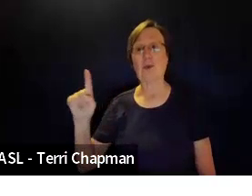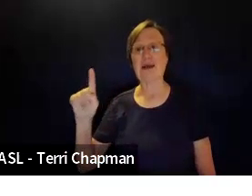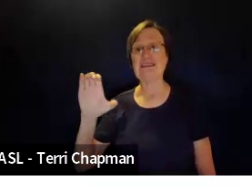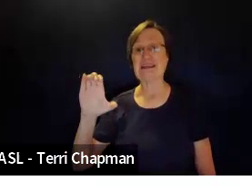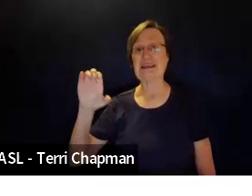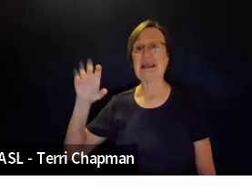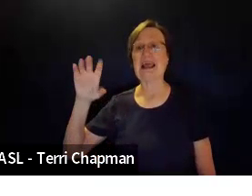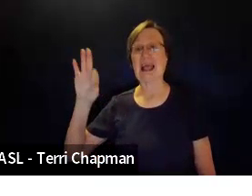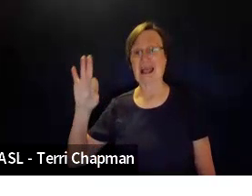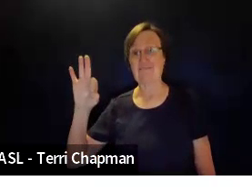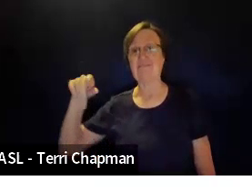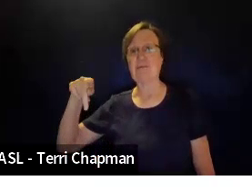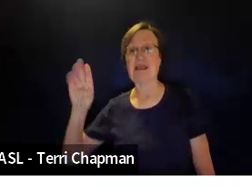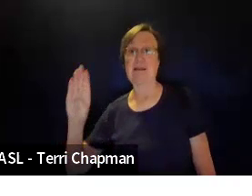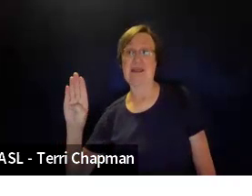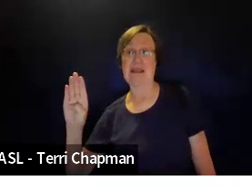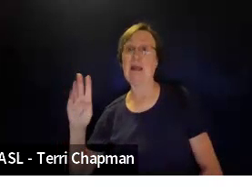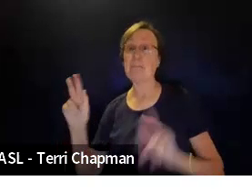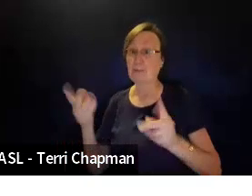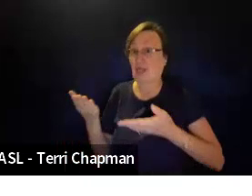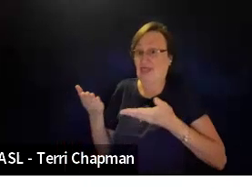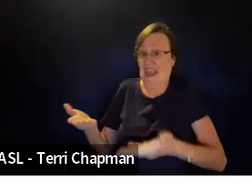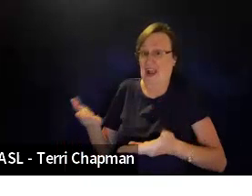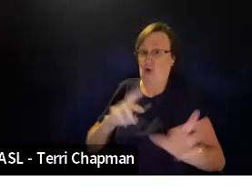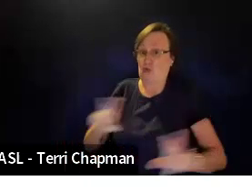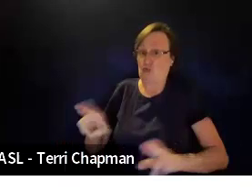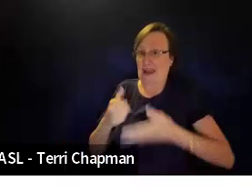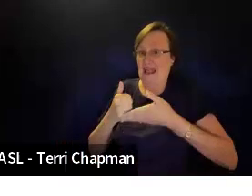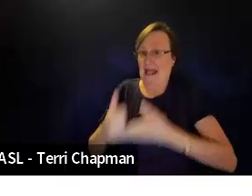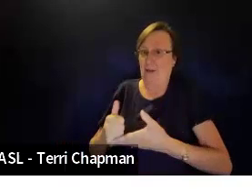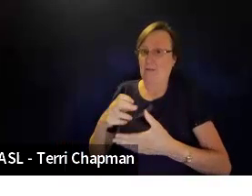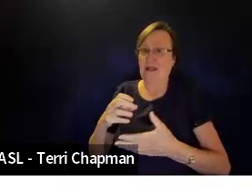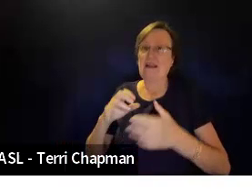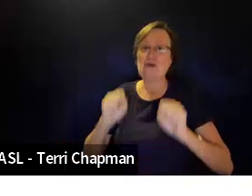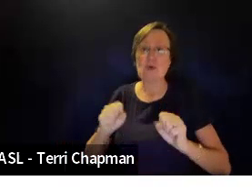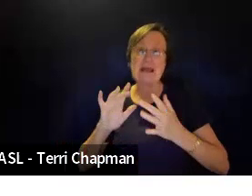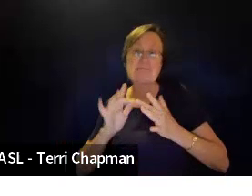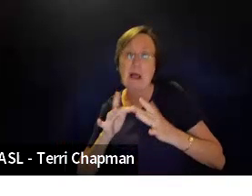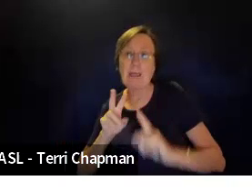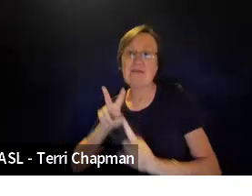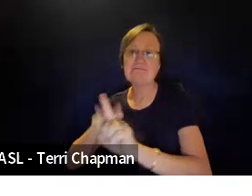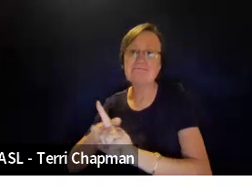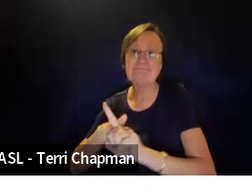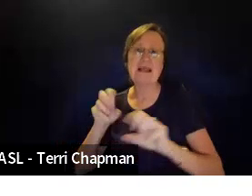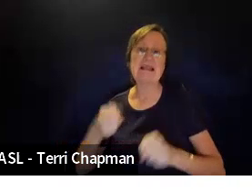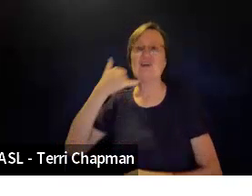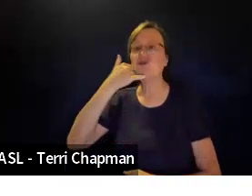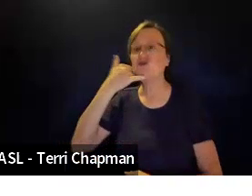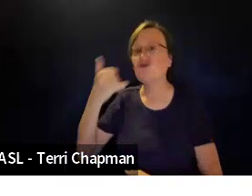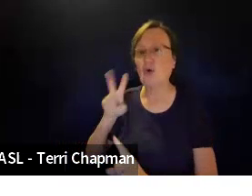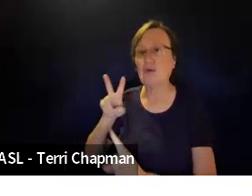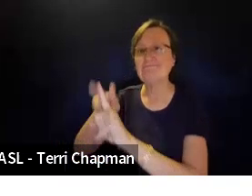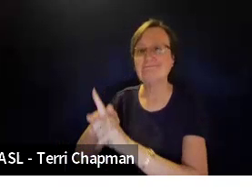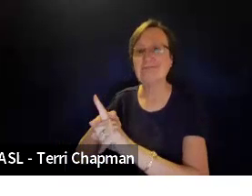866-411-CFPB, we have folks ready to help. You can file online, you can file on the phone, I believe in 160